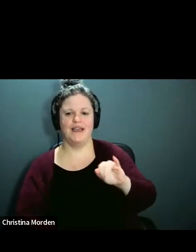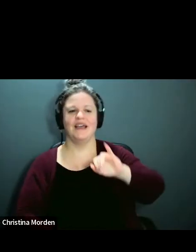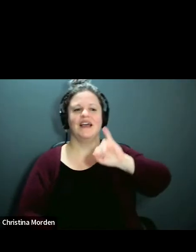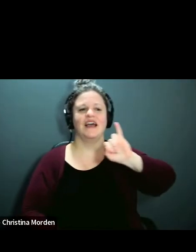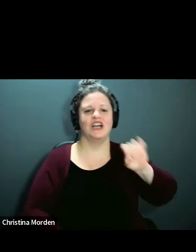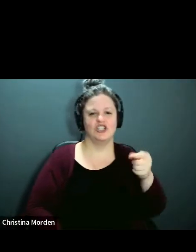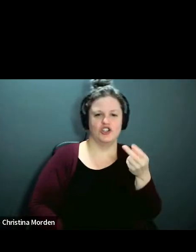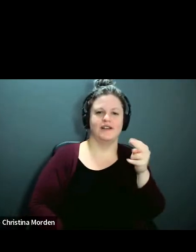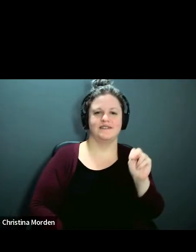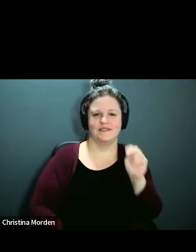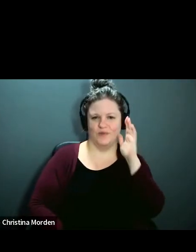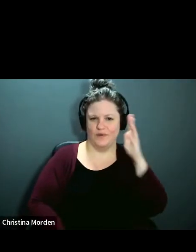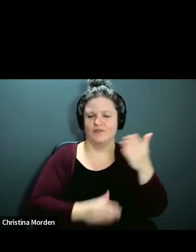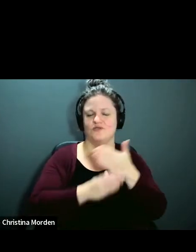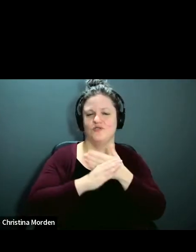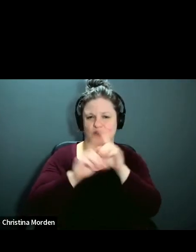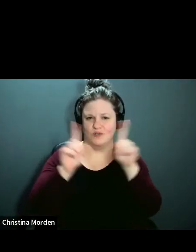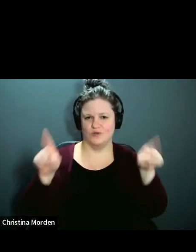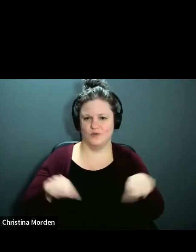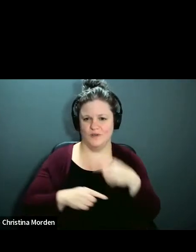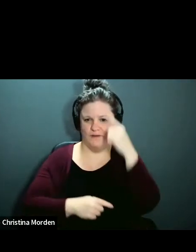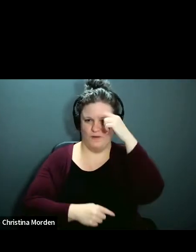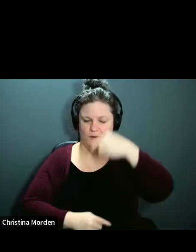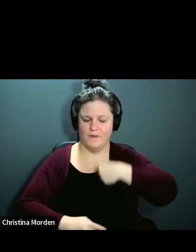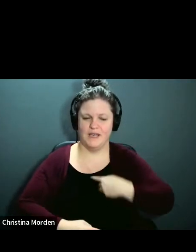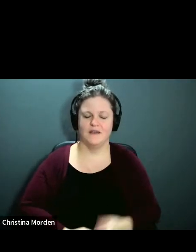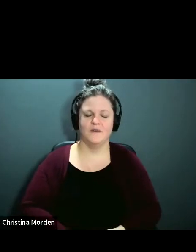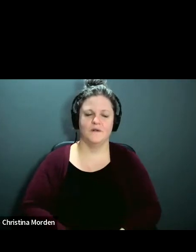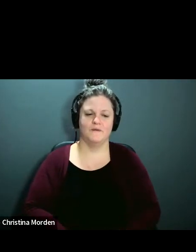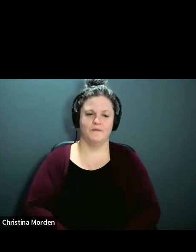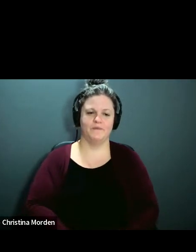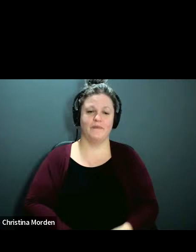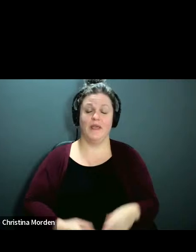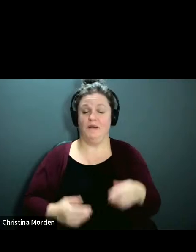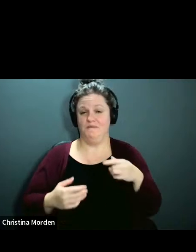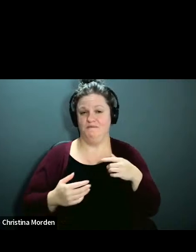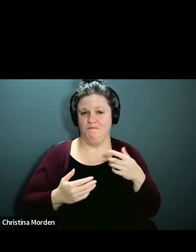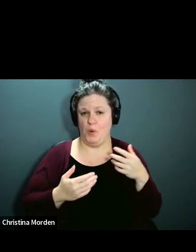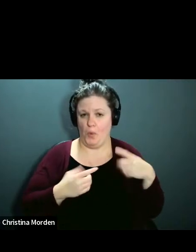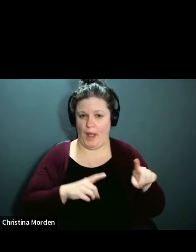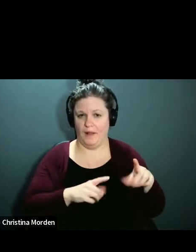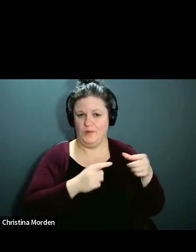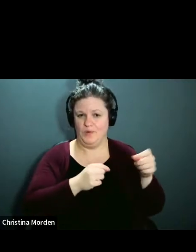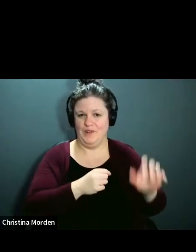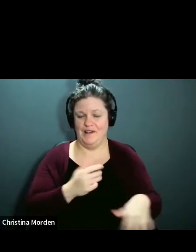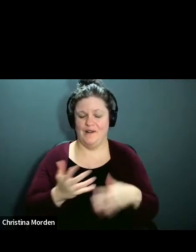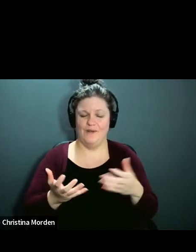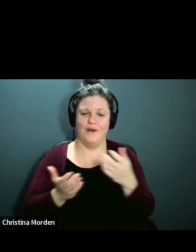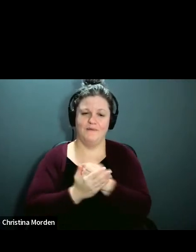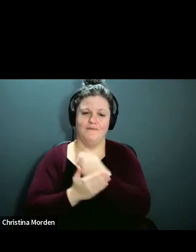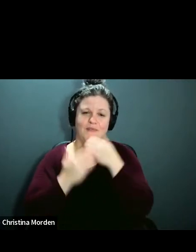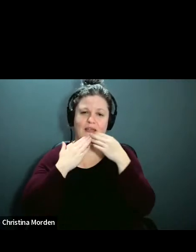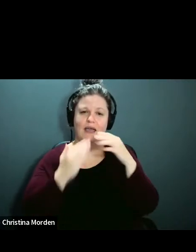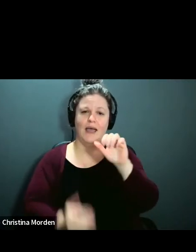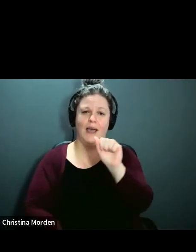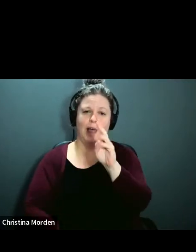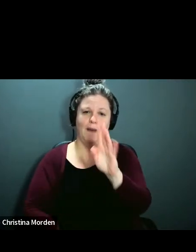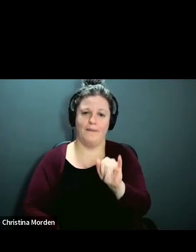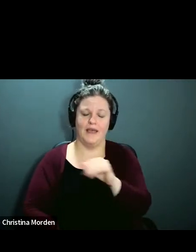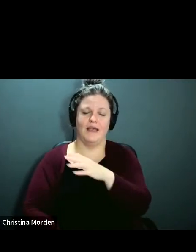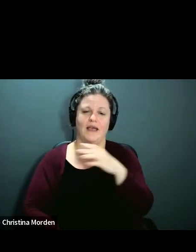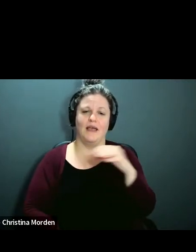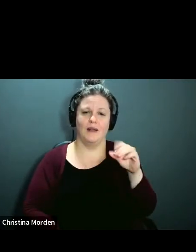his screen for me uh in the meantime I just want to thank uh Abby and Blair Justin